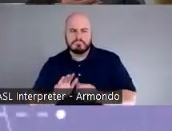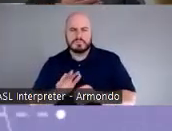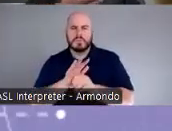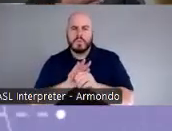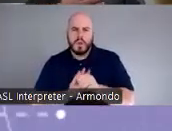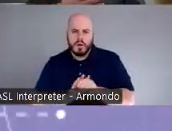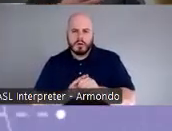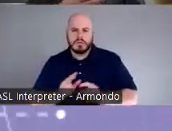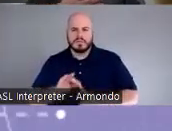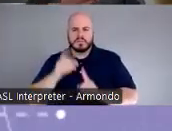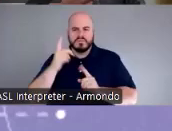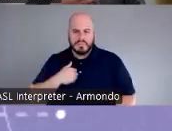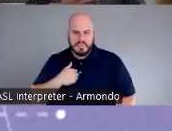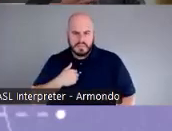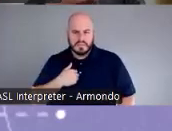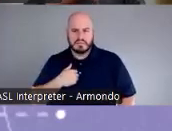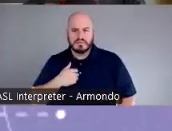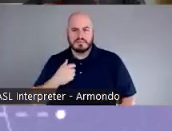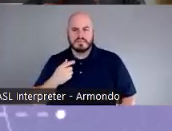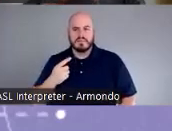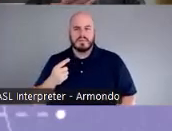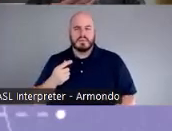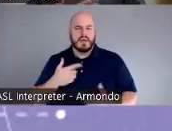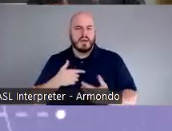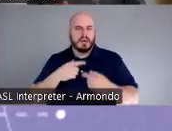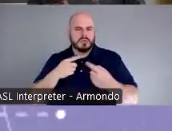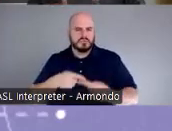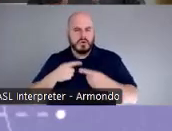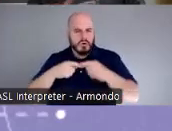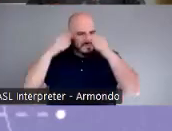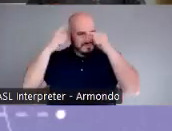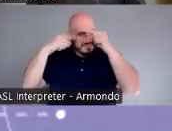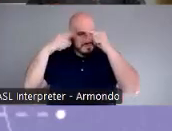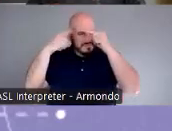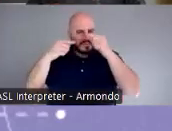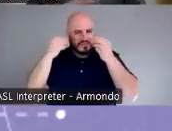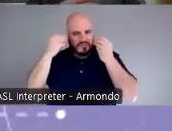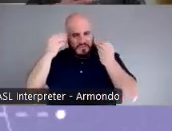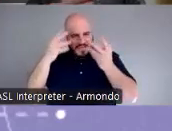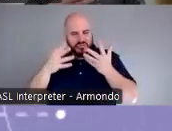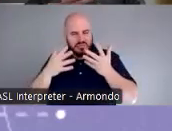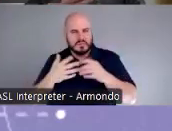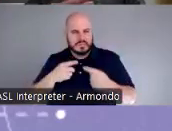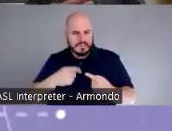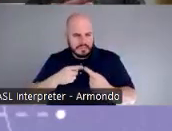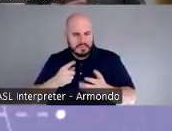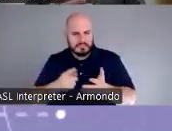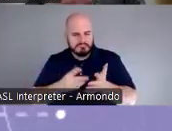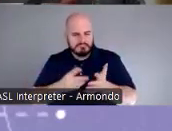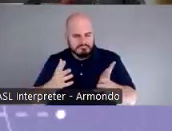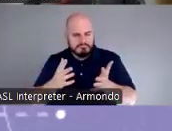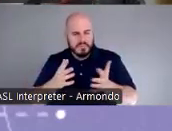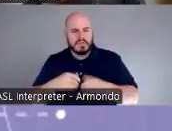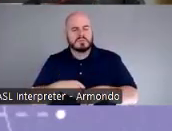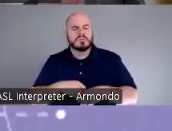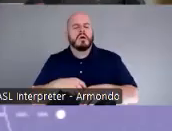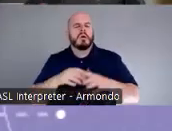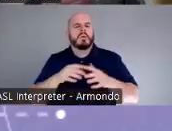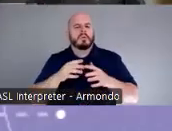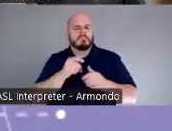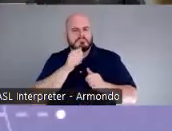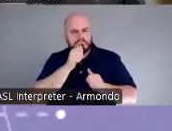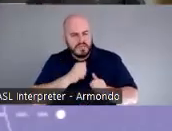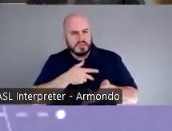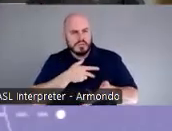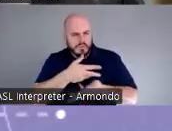for me as somebody who has difficulty processing information. And so, really having that kind of face